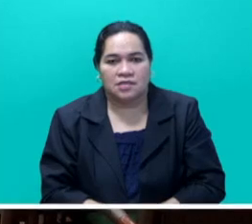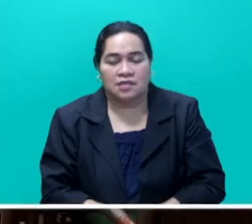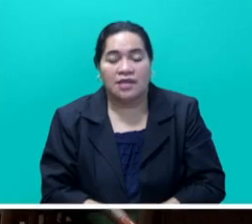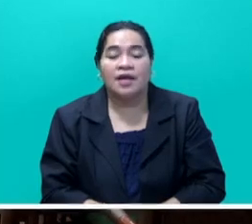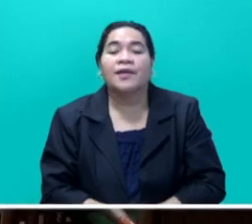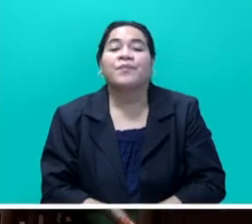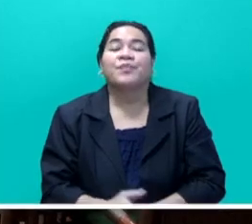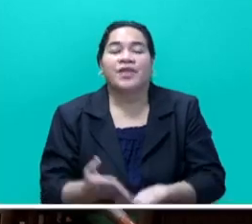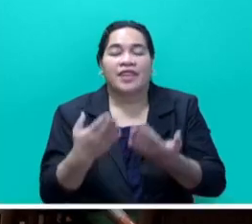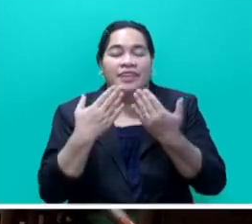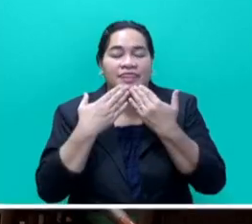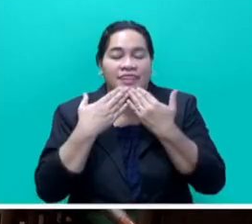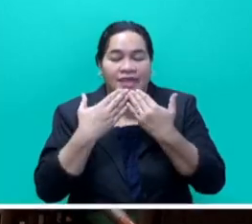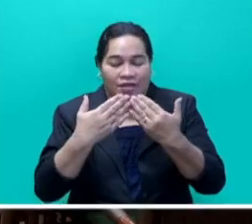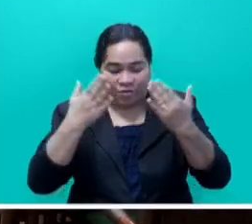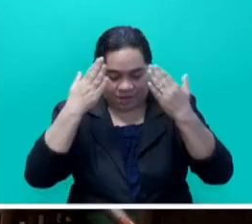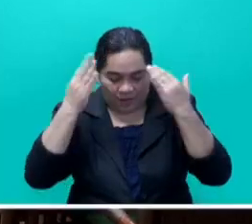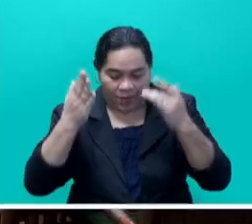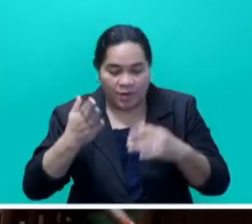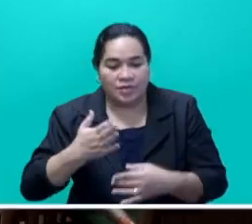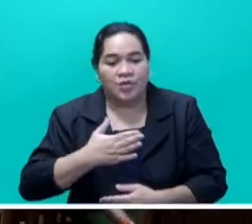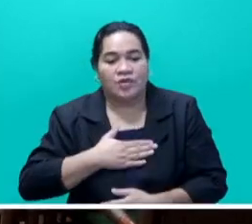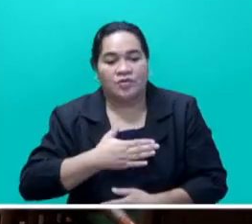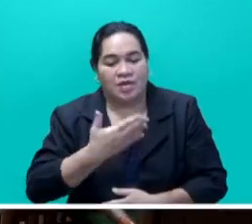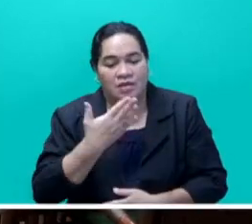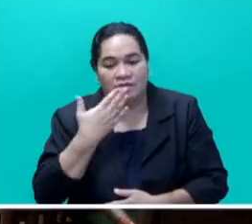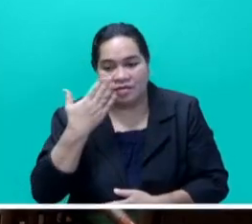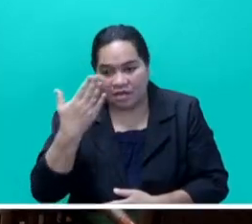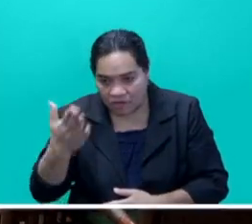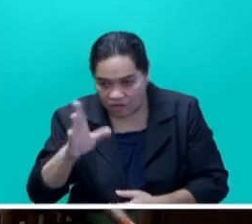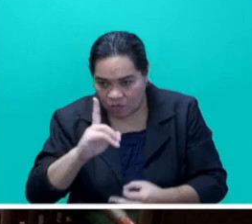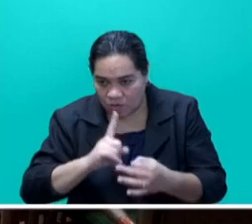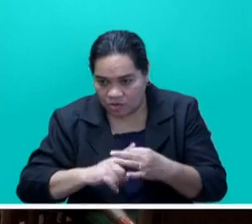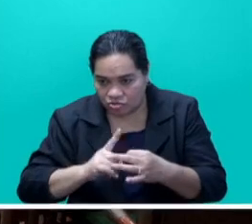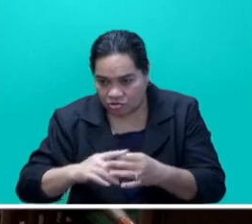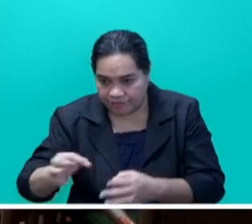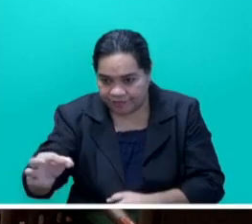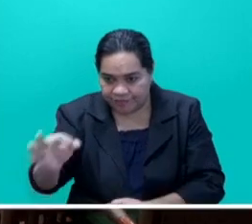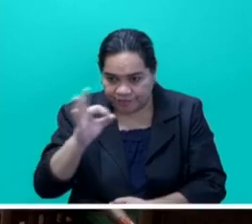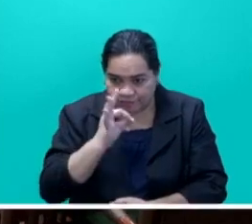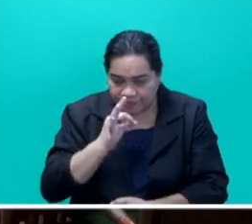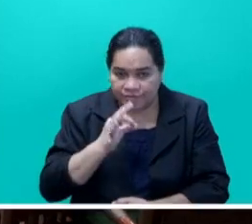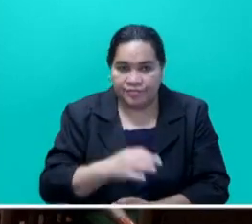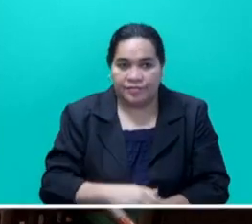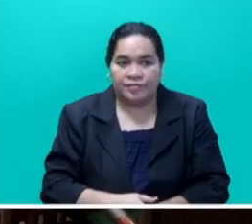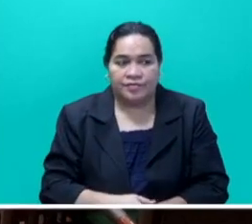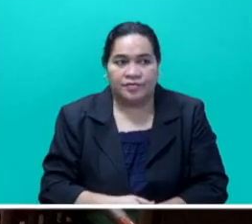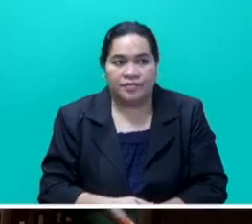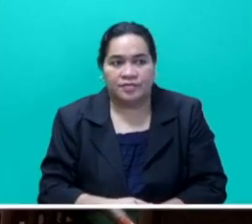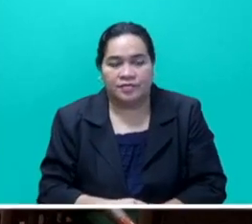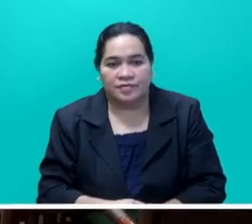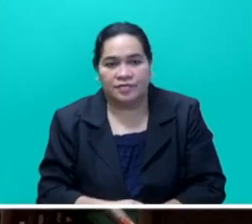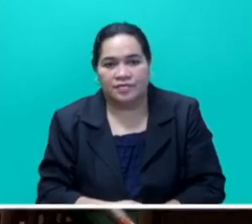Thank you, Mr. Speaker. Sir, I wish to acknowledge the honourable member for the question. Let me first